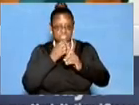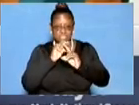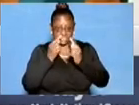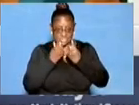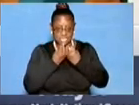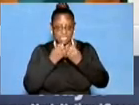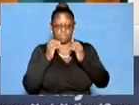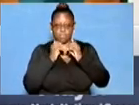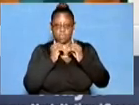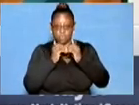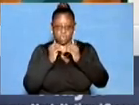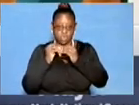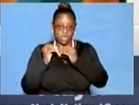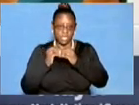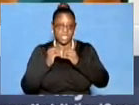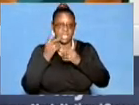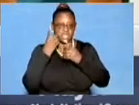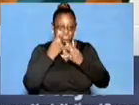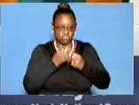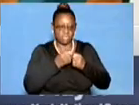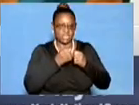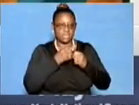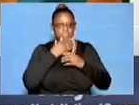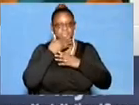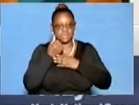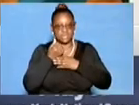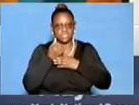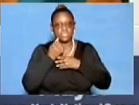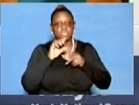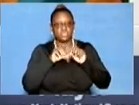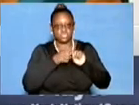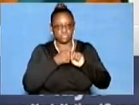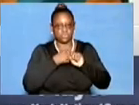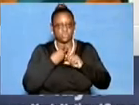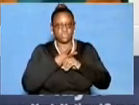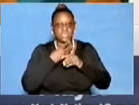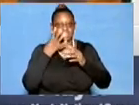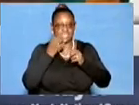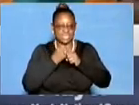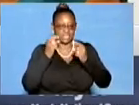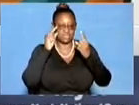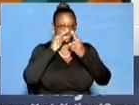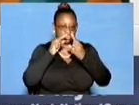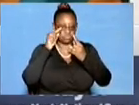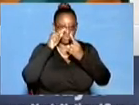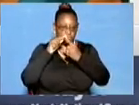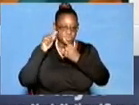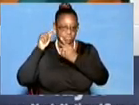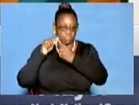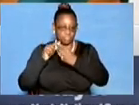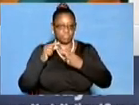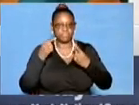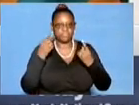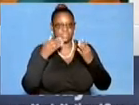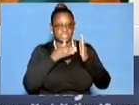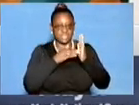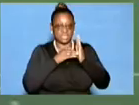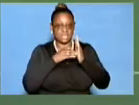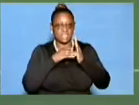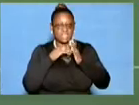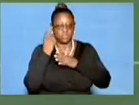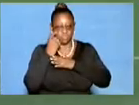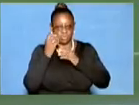to be confident enough to take a few risks, and that way we could like get on the score sheet earlier and continue to score more and more goals and look forward to winning more